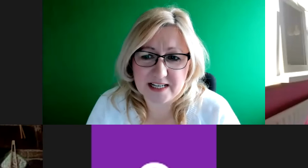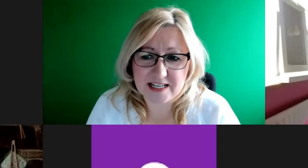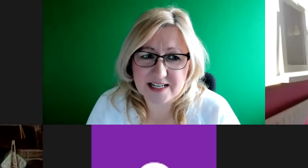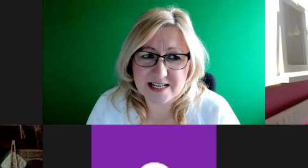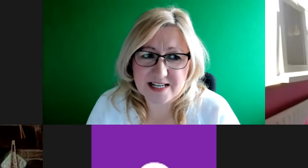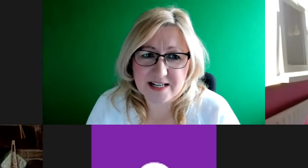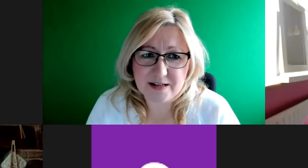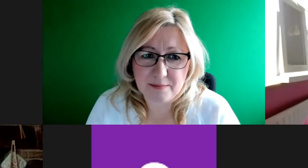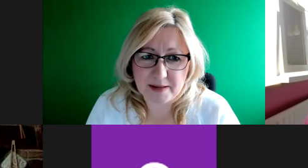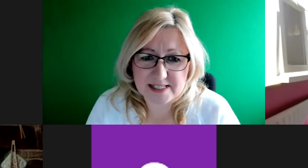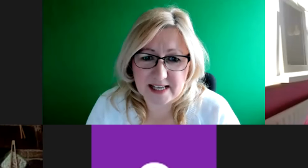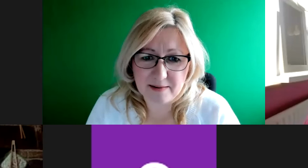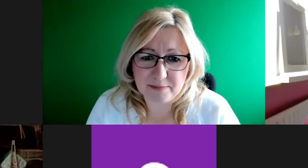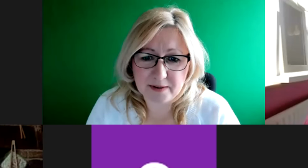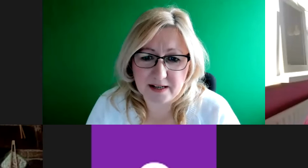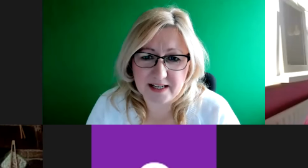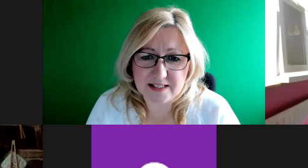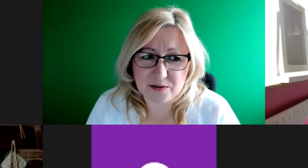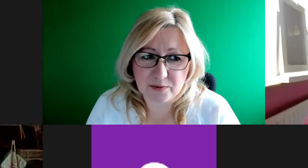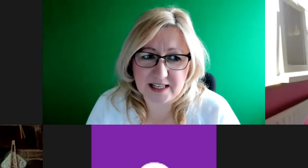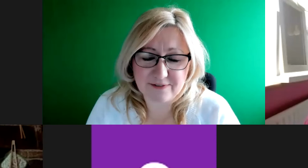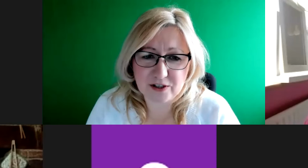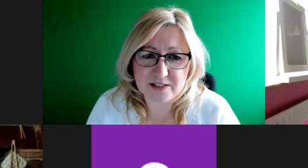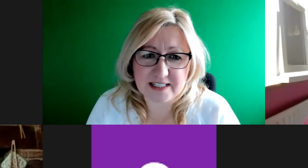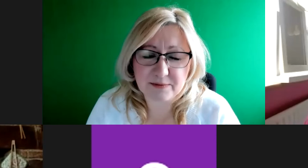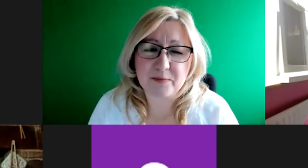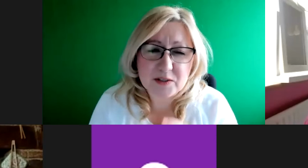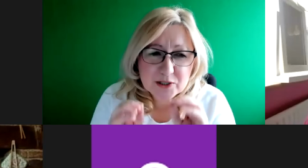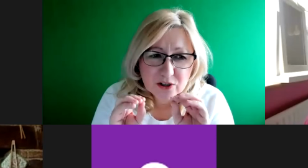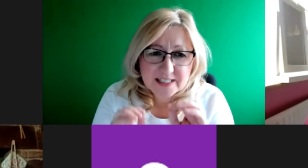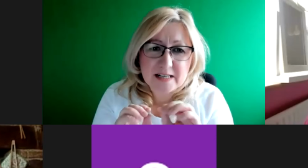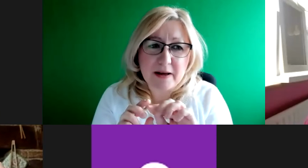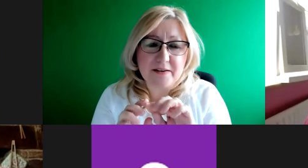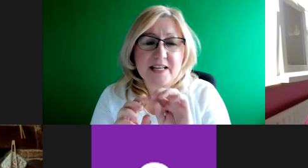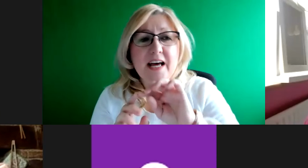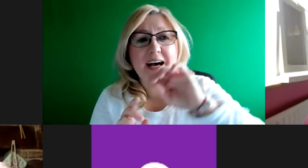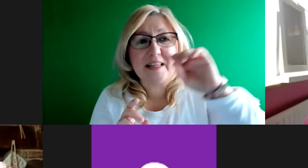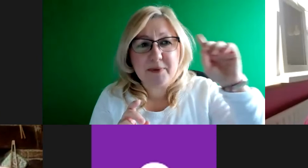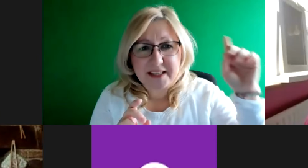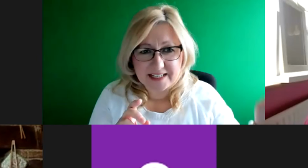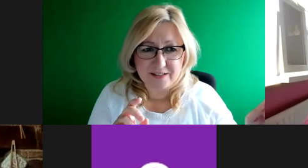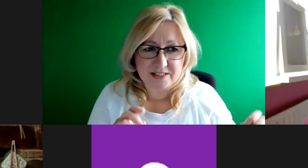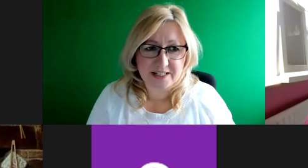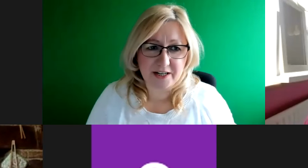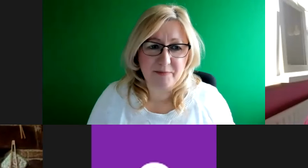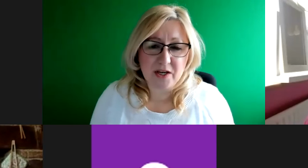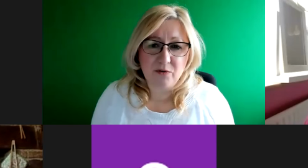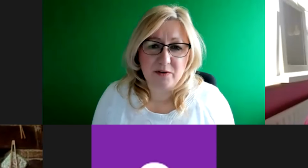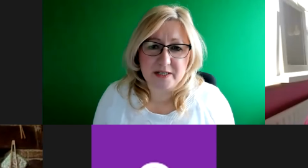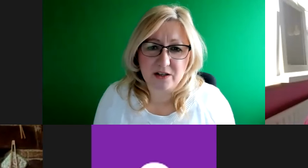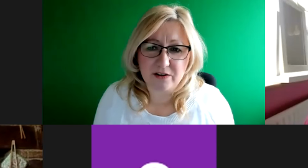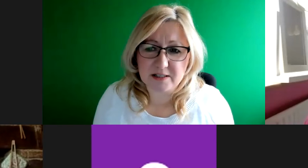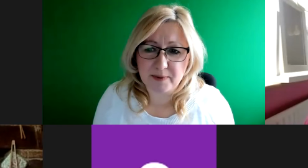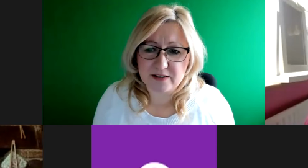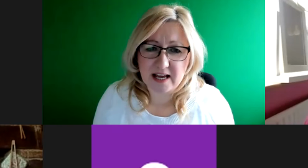up in Basecamp. And we have talked, we talked a little about it at the beginning of the term